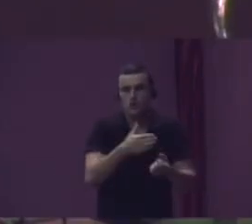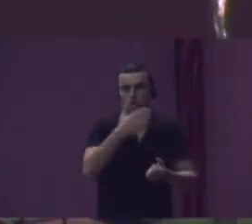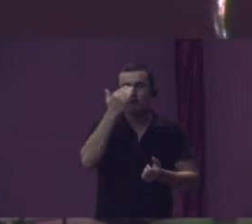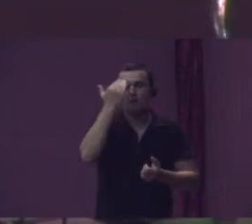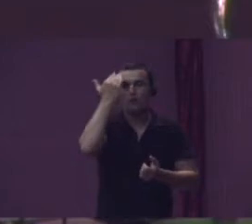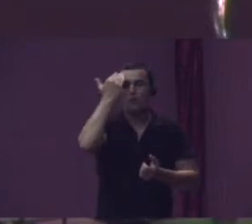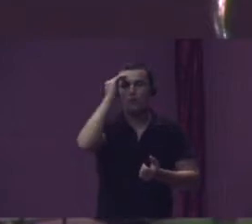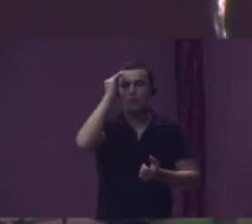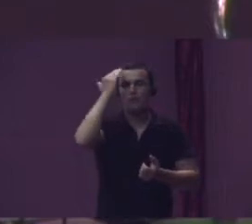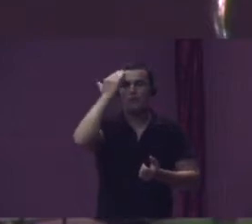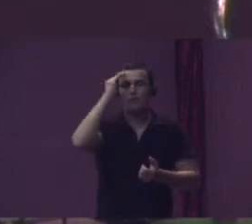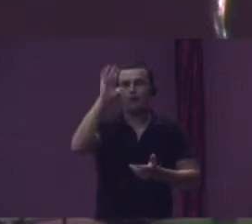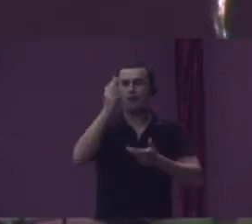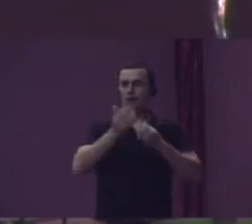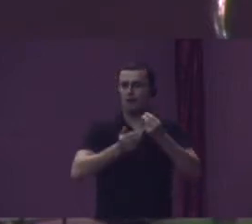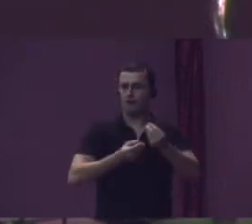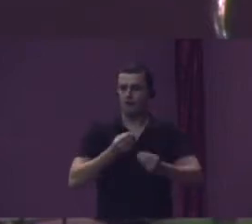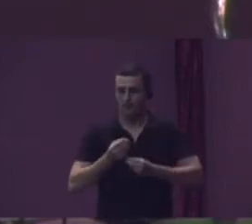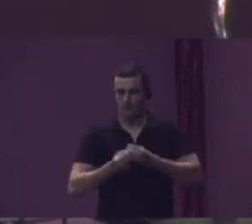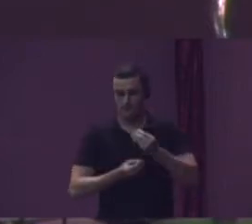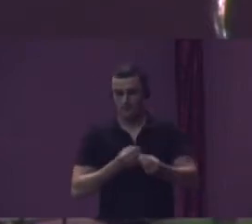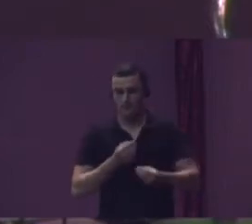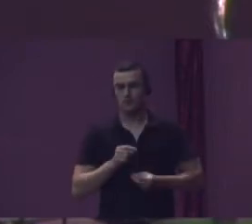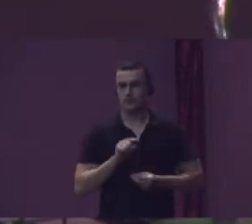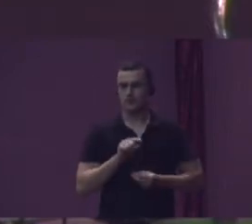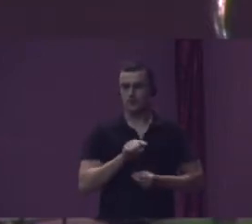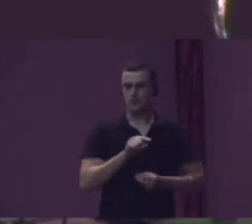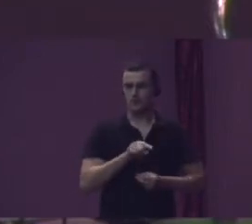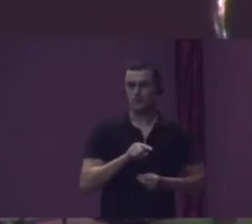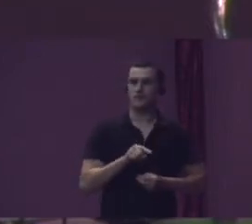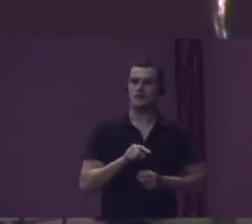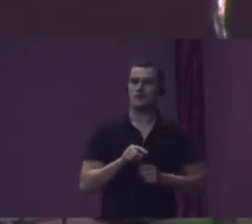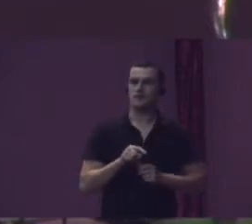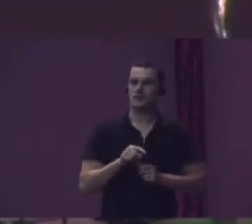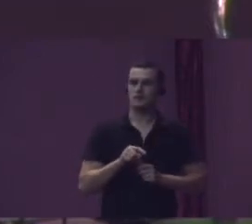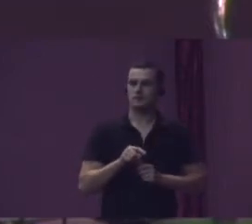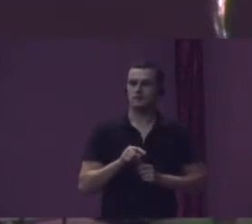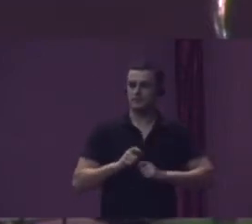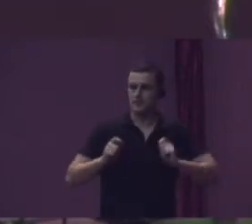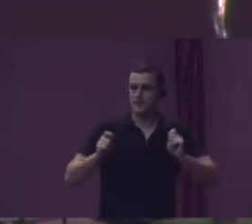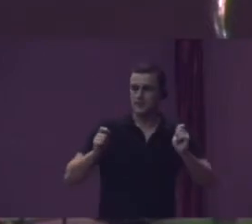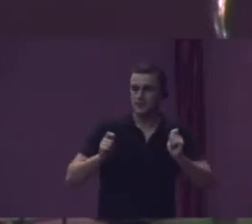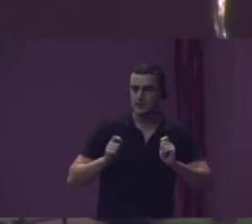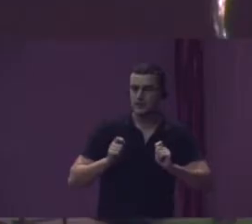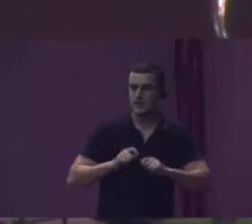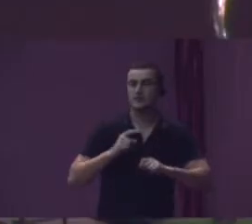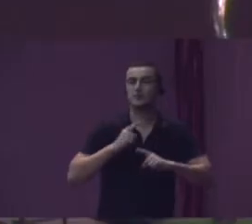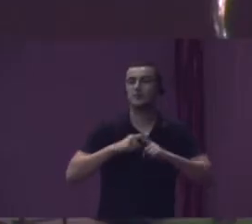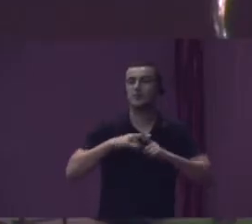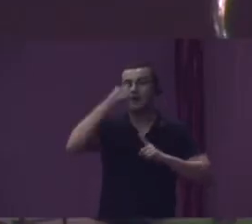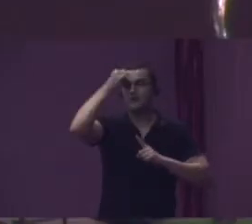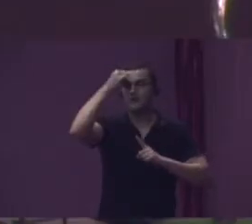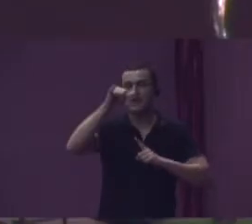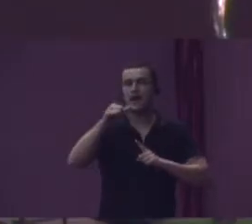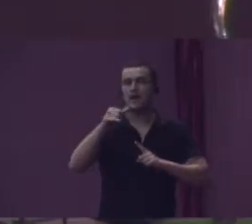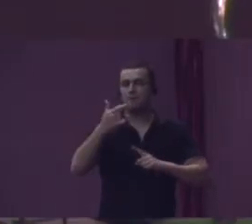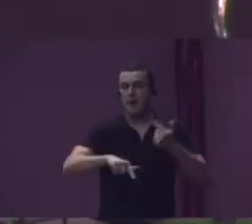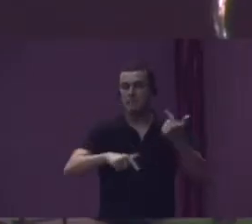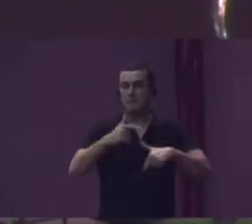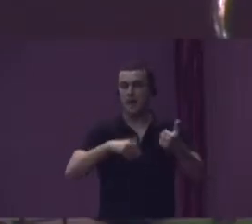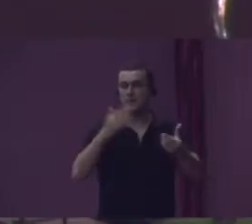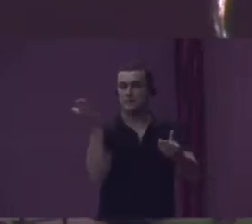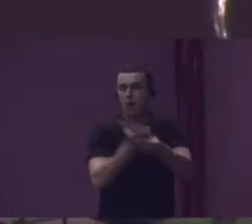possible lawsuits, while leaving the recent mother feeling more grateful and reassured that she had been served by a highly